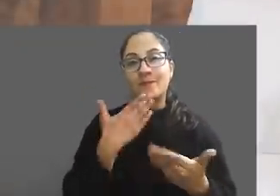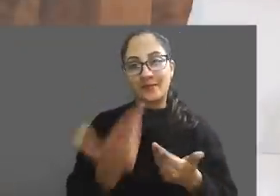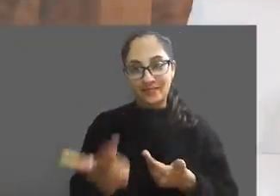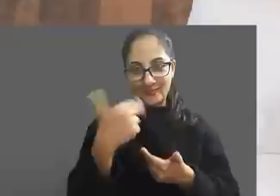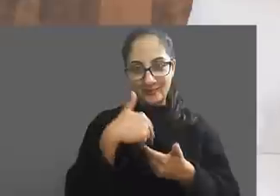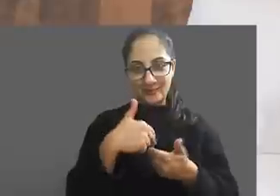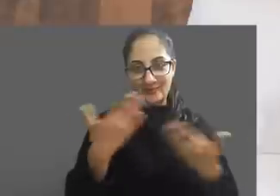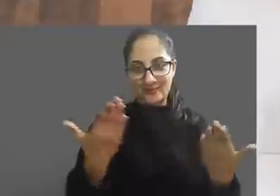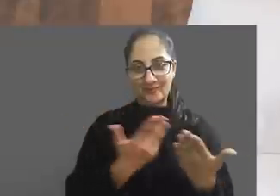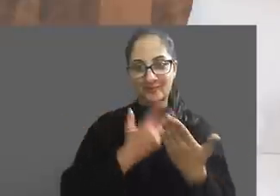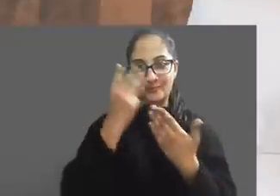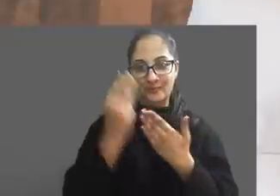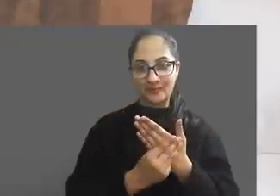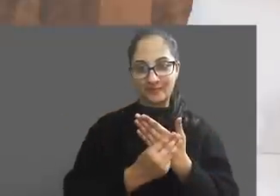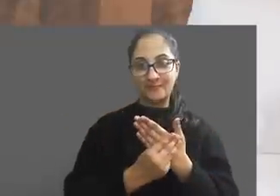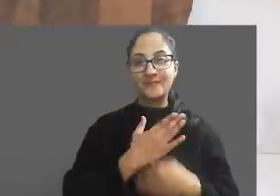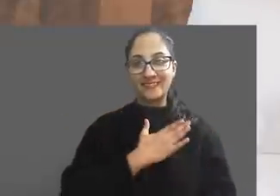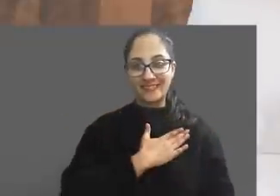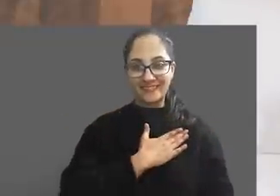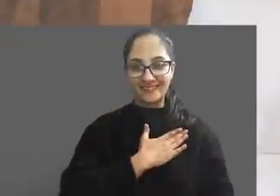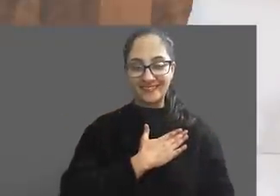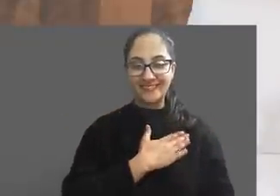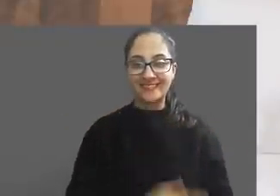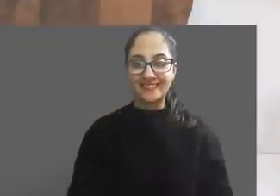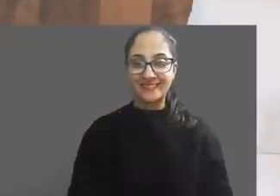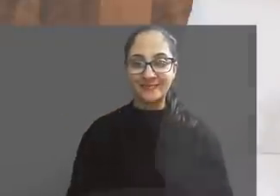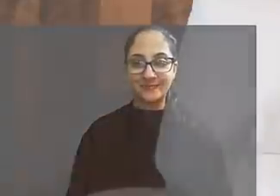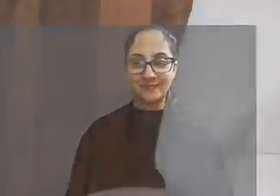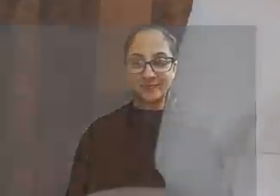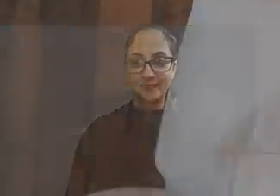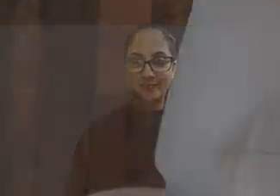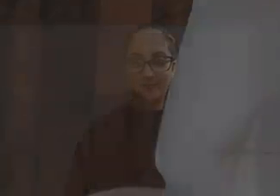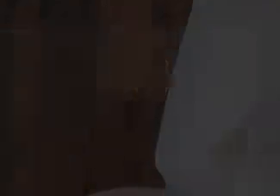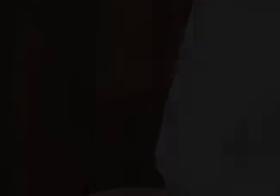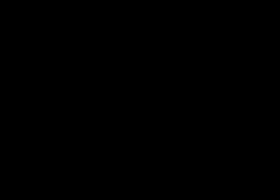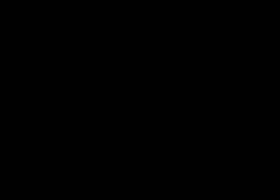thank you for joining us for Friday Night Reflections. Yali Madad.